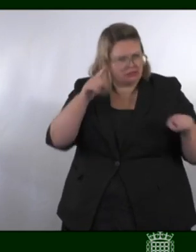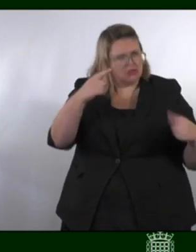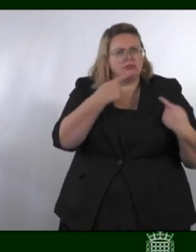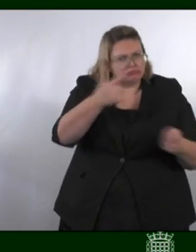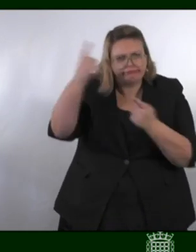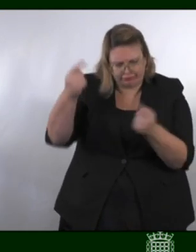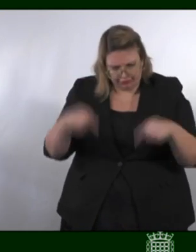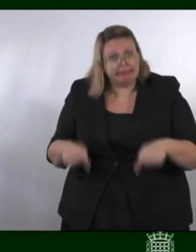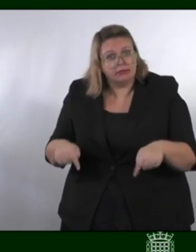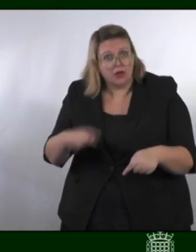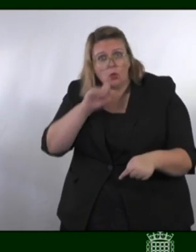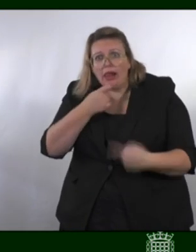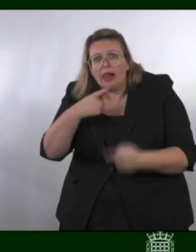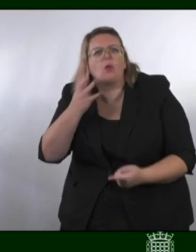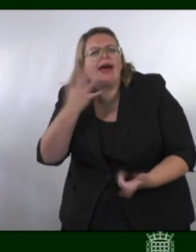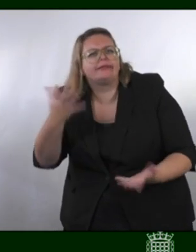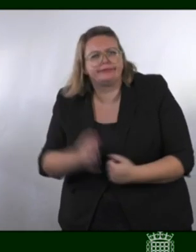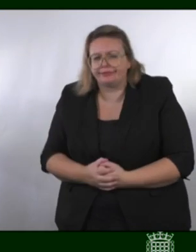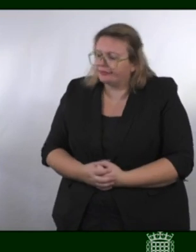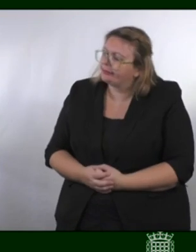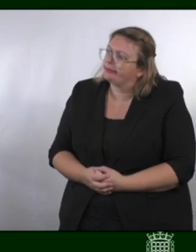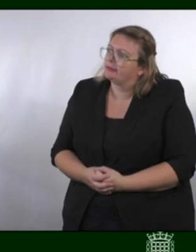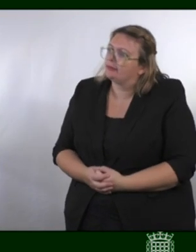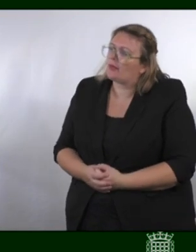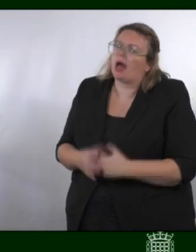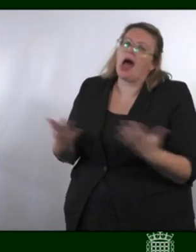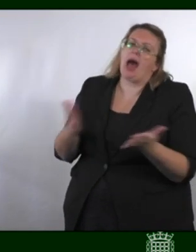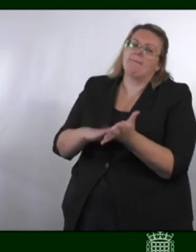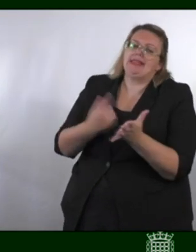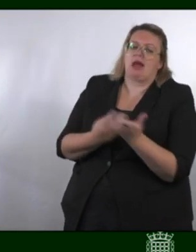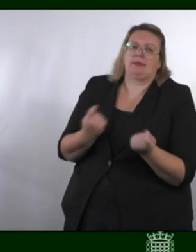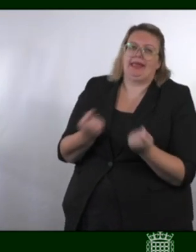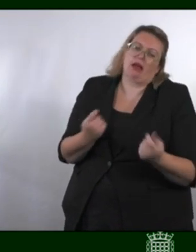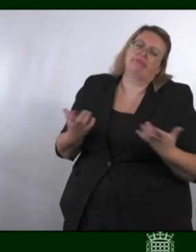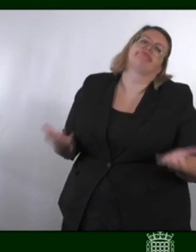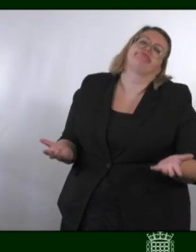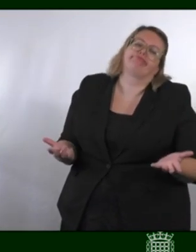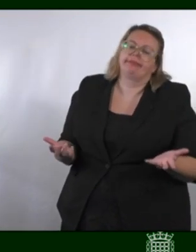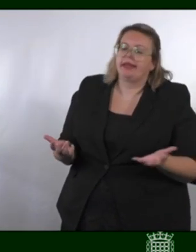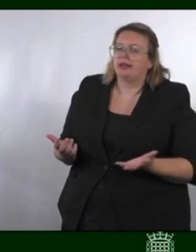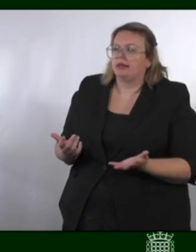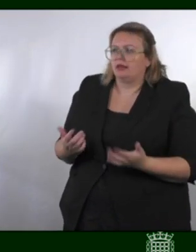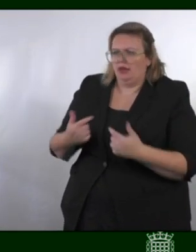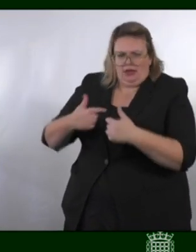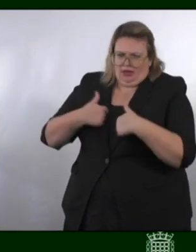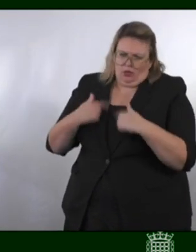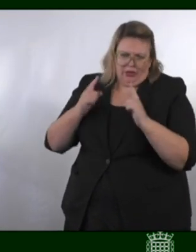thing? Well, Mr. Speaker, governments of all stripes have supplied free school meals